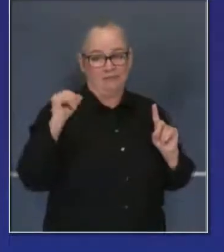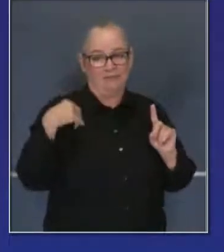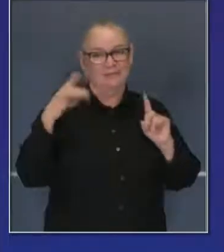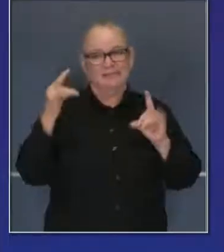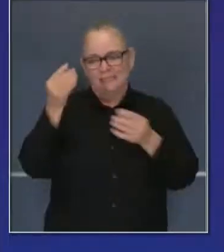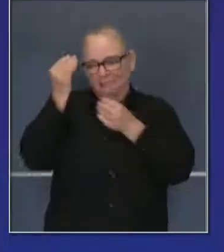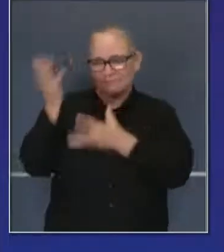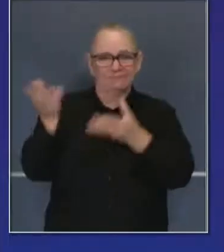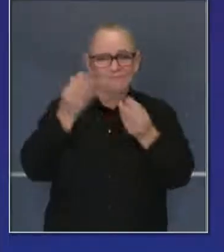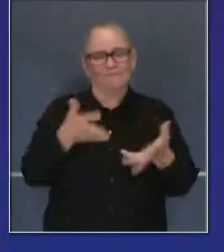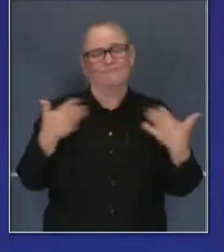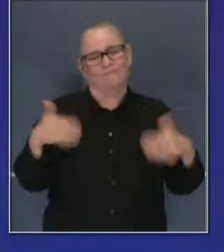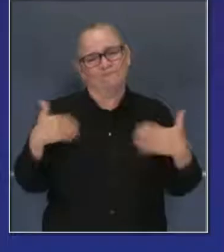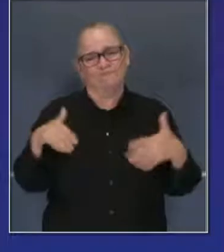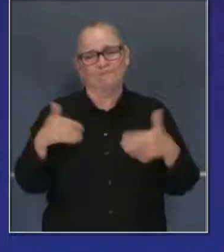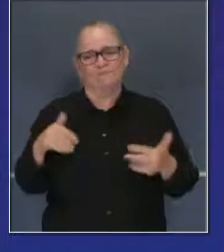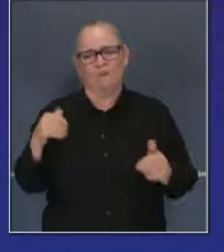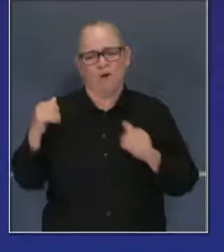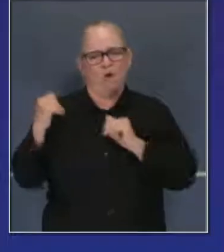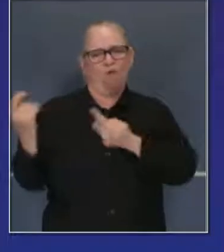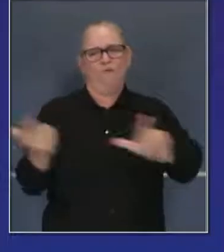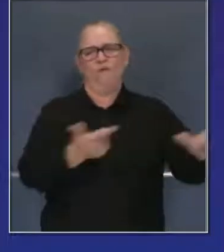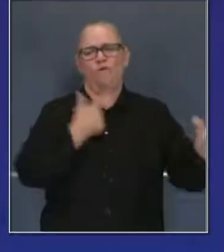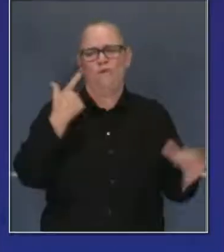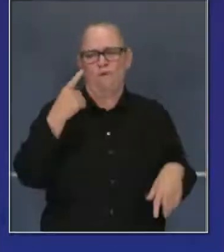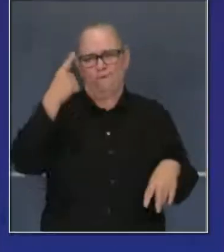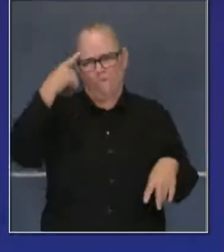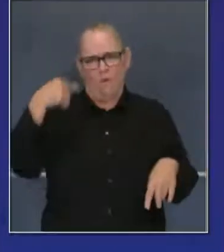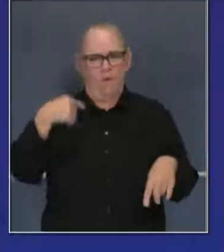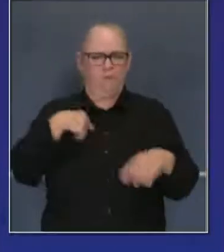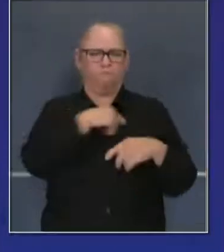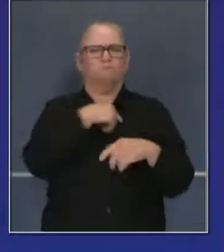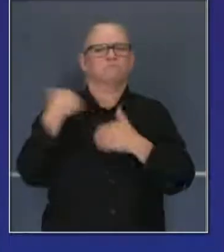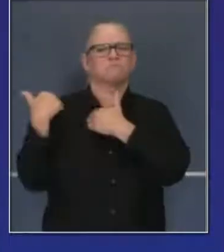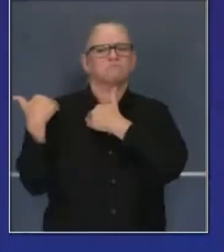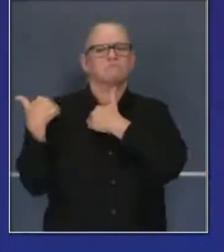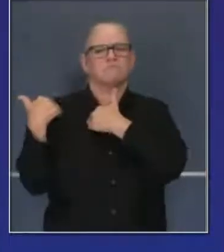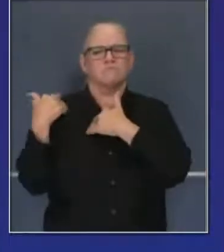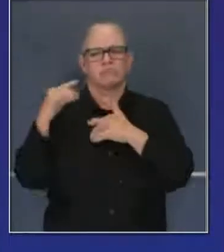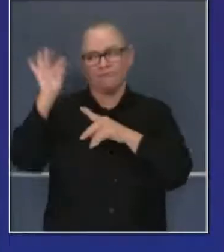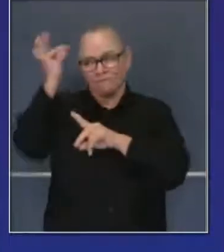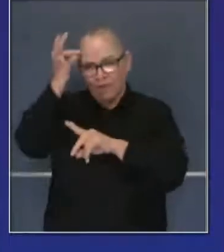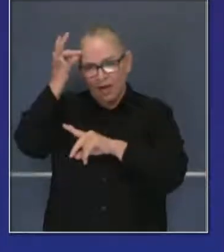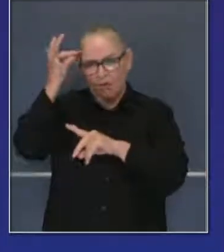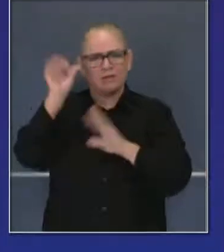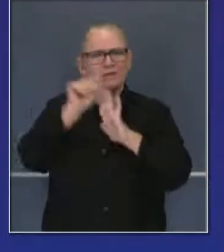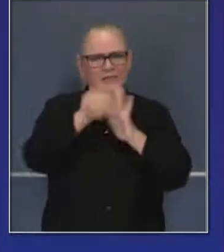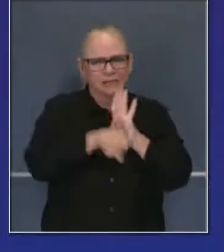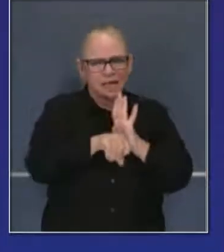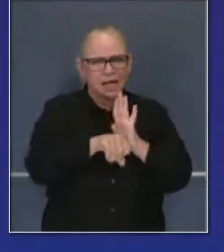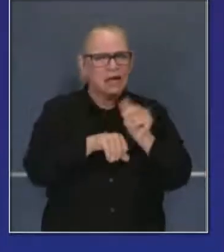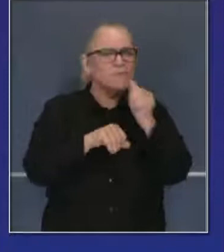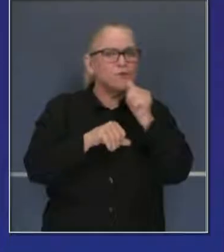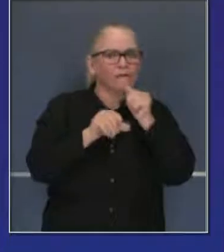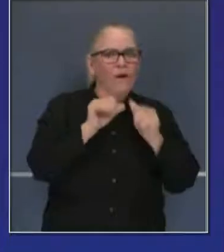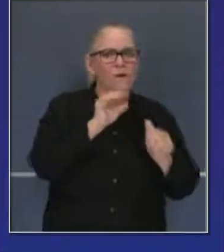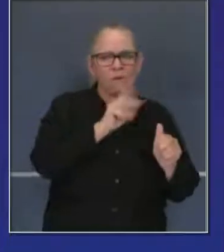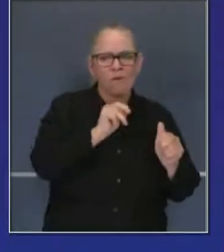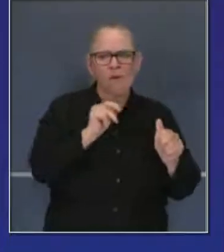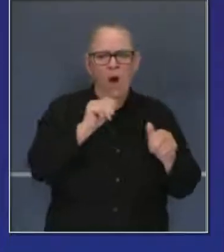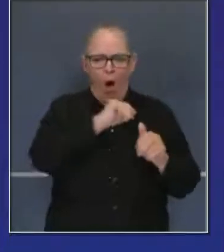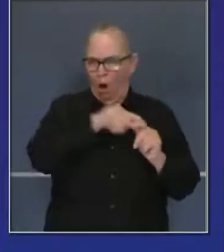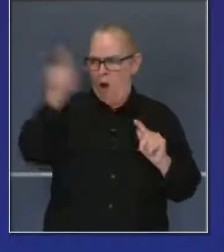recognize our responsibility, mutual responsibility, the federal government, the state government, private landowners, all of